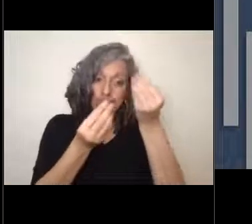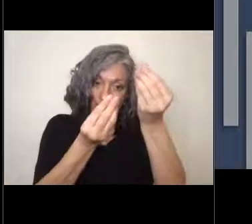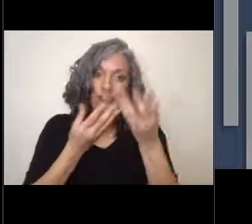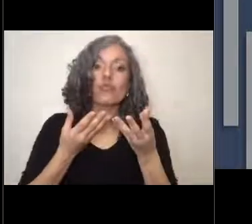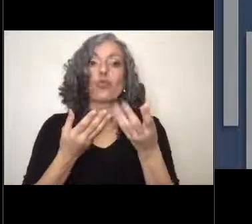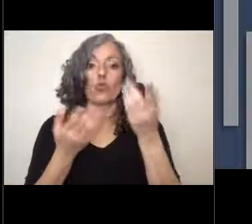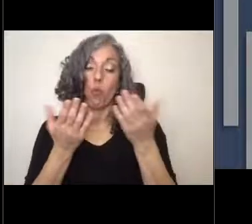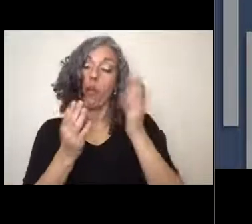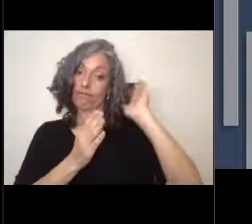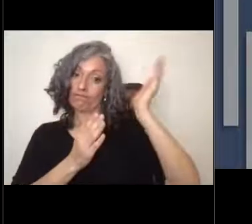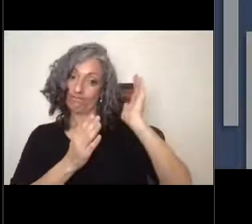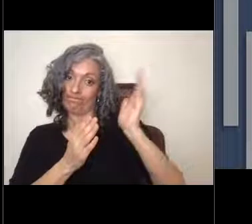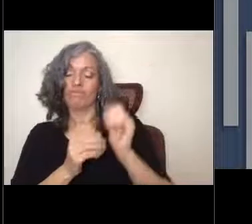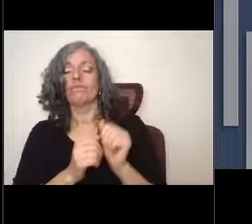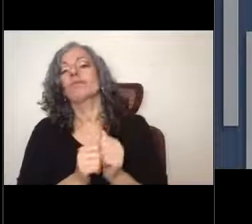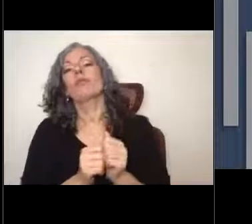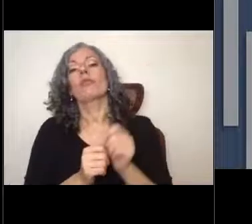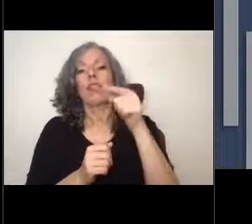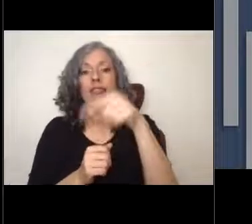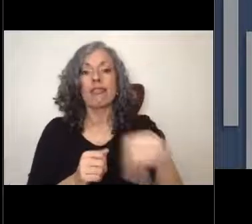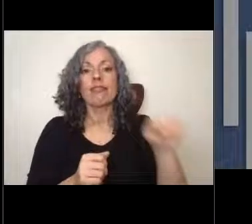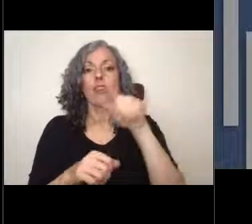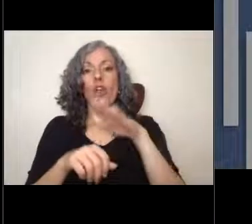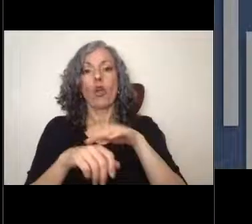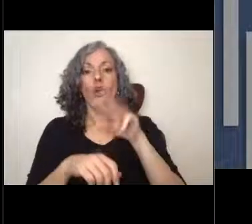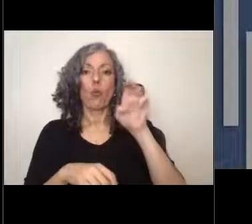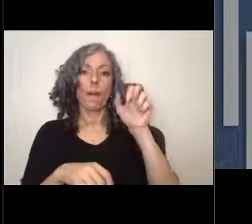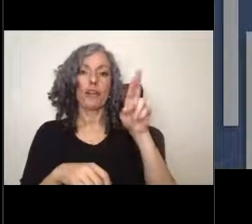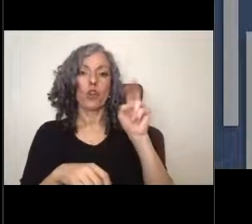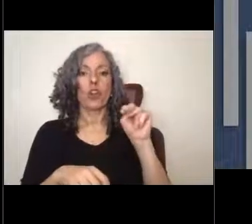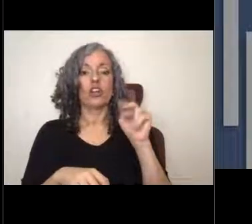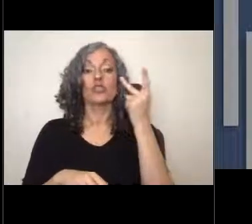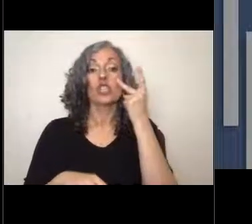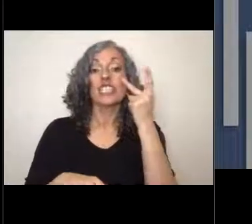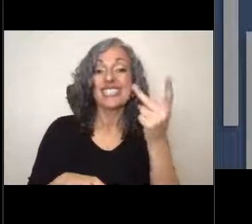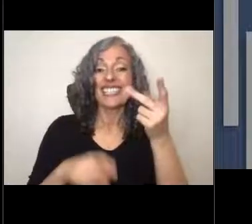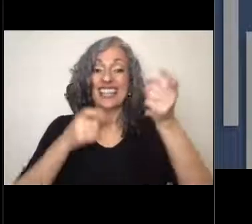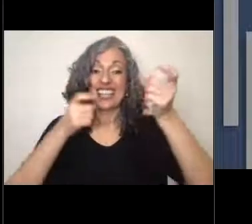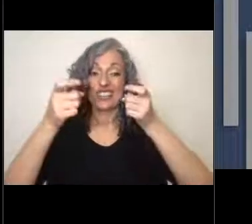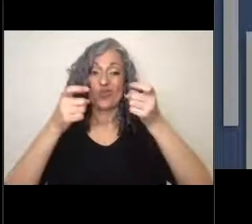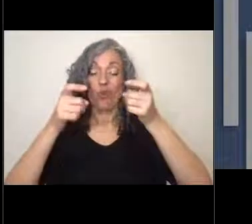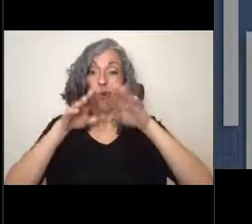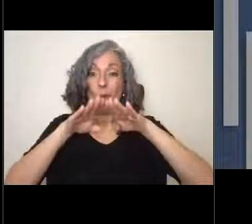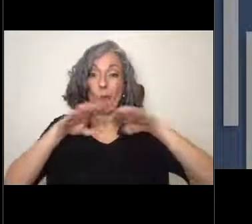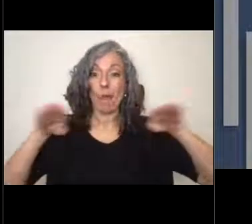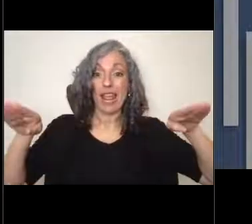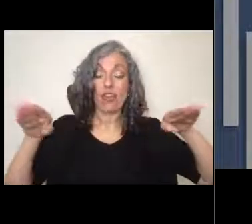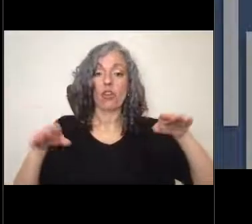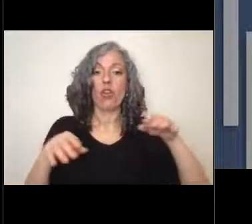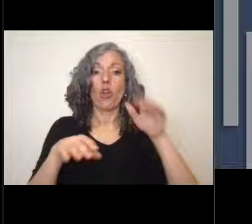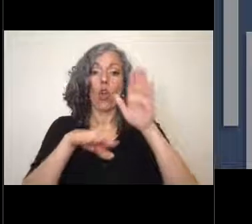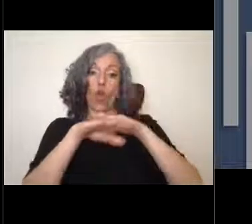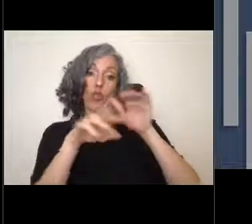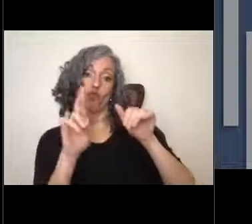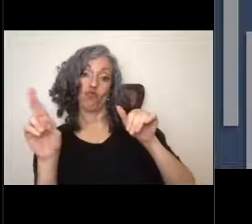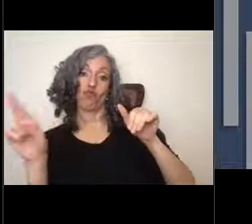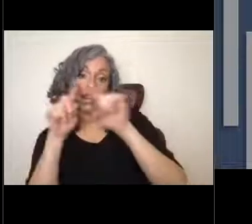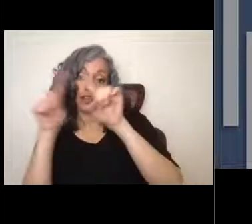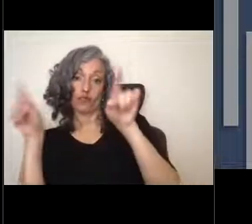item. For those attending remotely via GoToWebinar, you should see the webinar control panel, likely located on the right-hand side of your